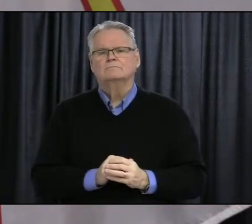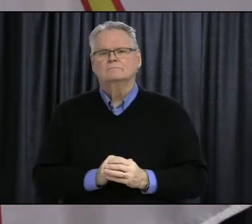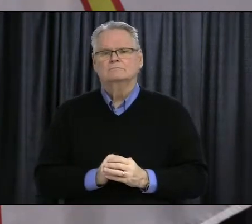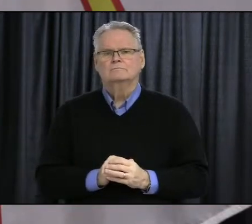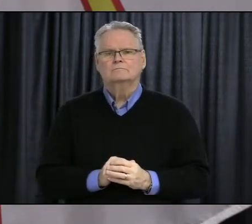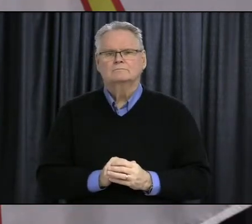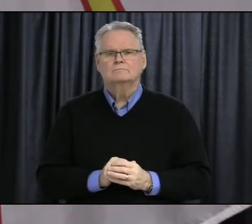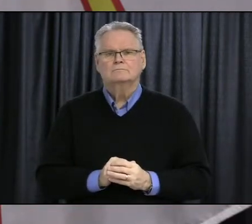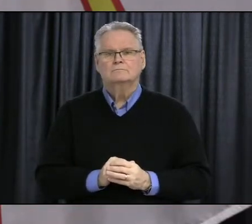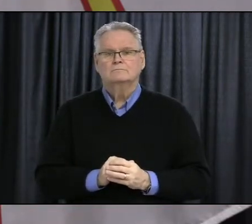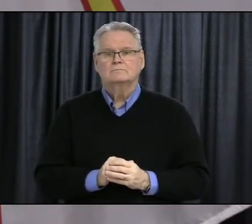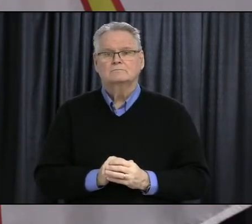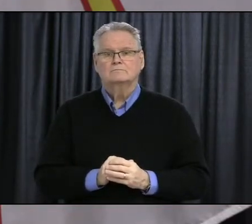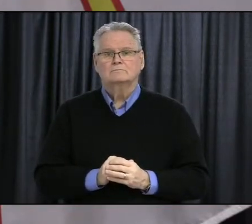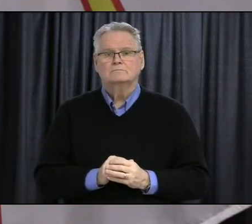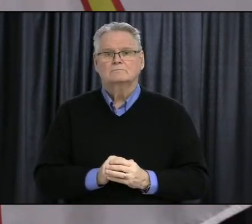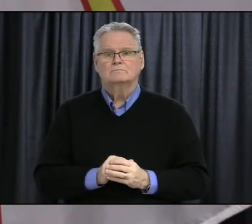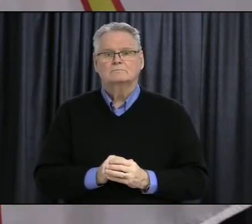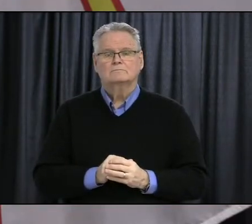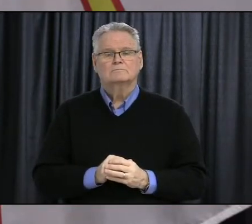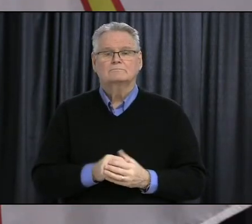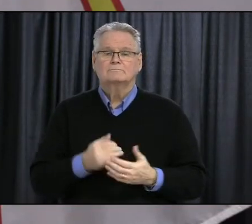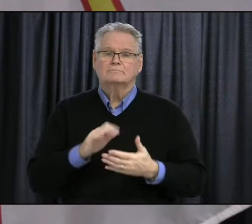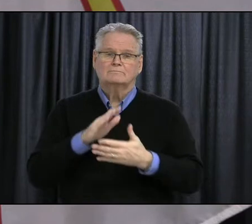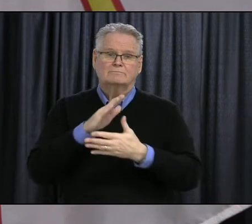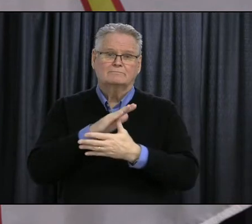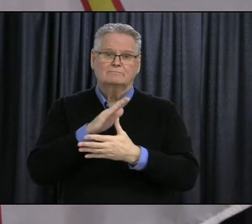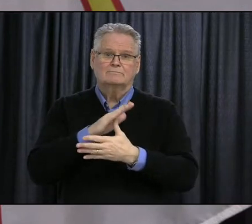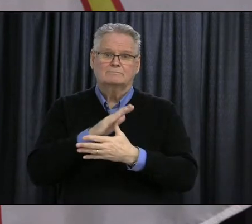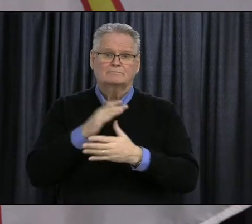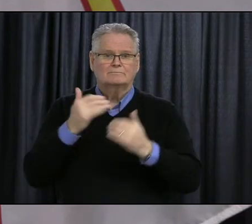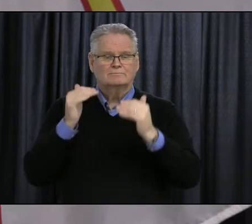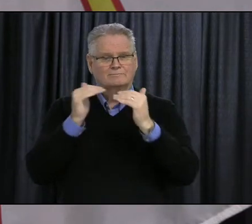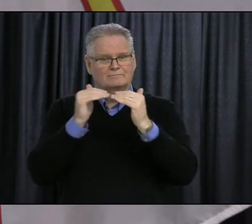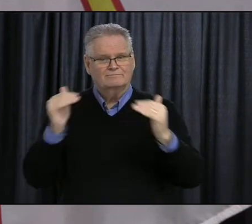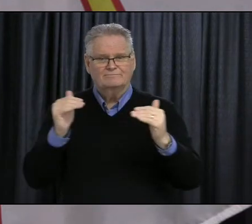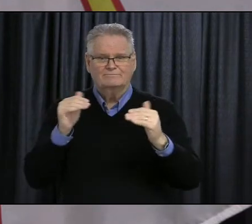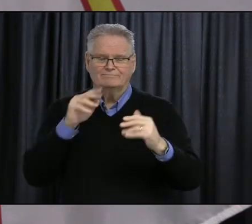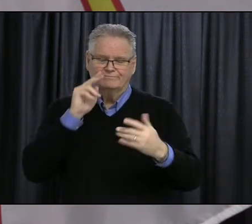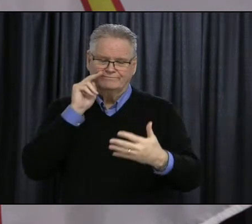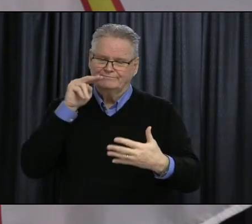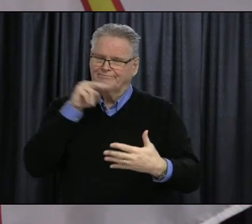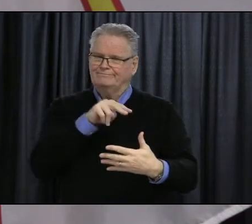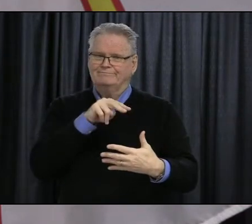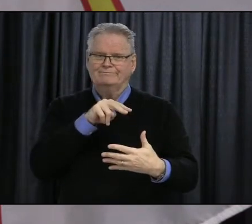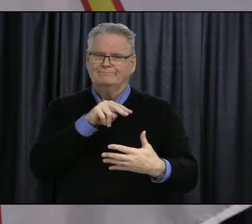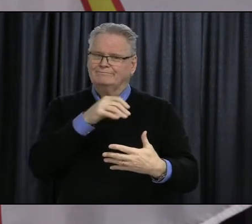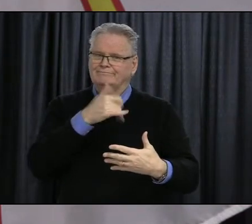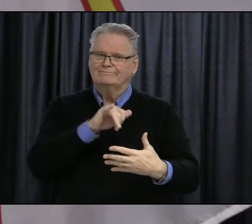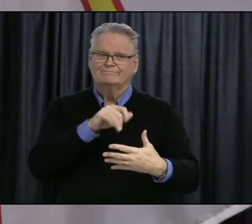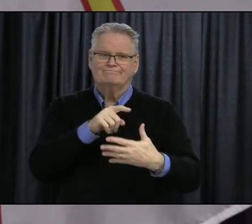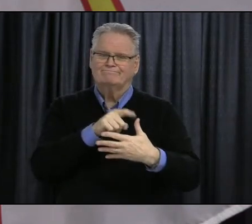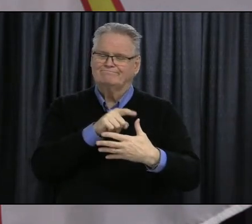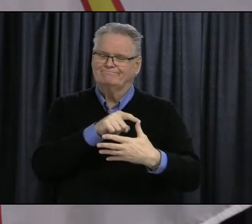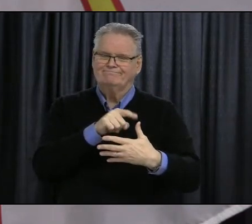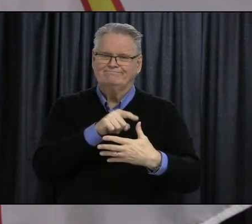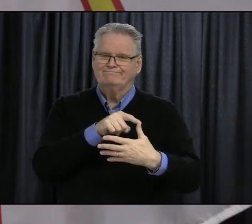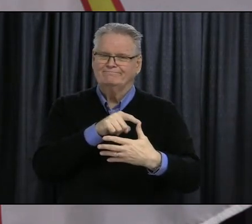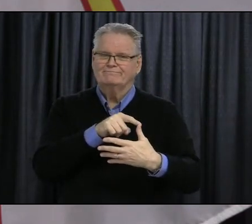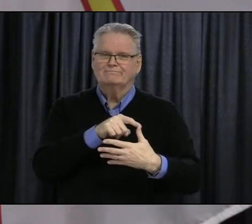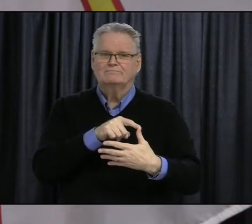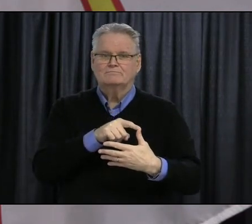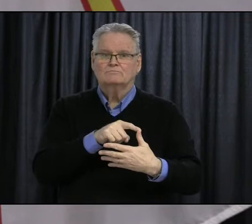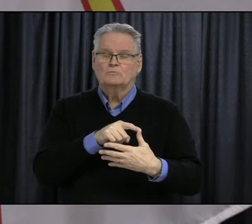those groups in the first phase. We have certainly made good inroads